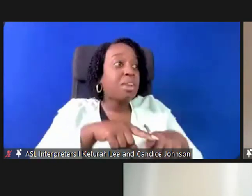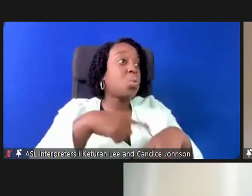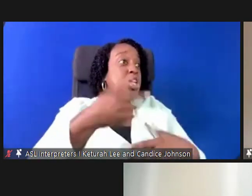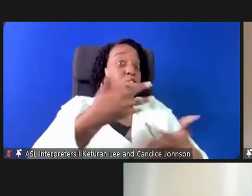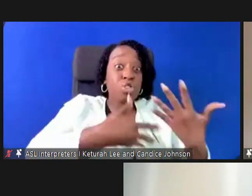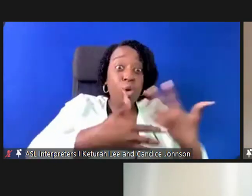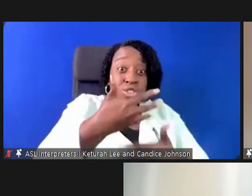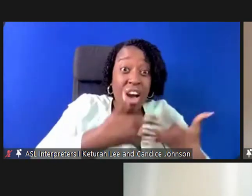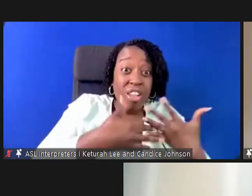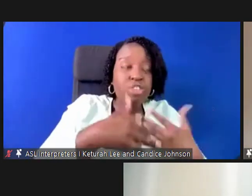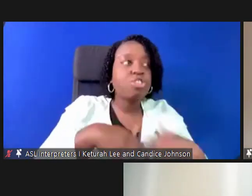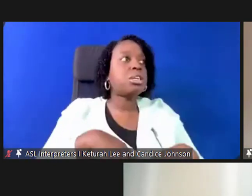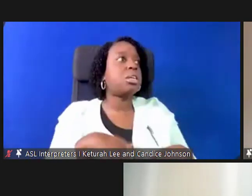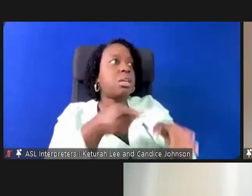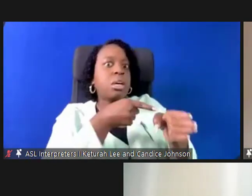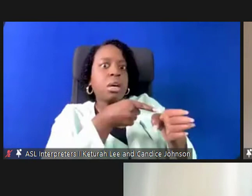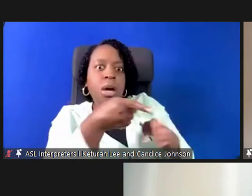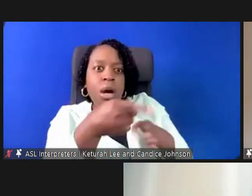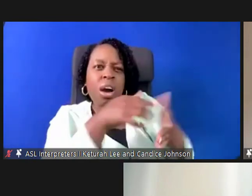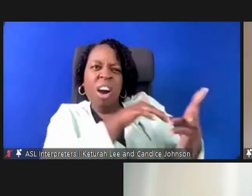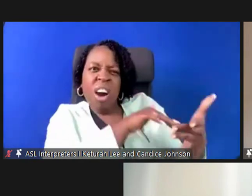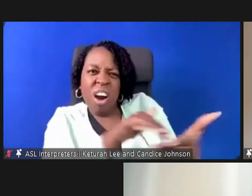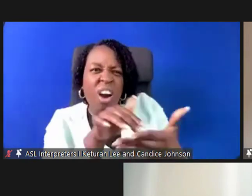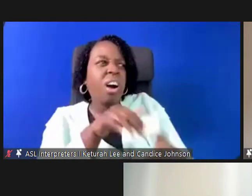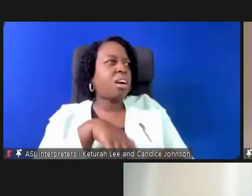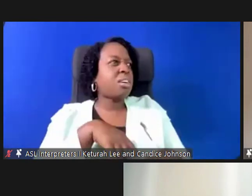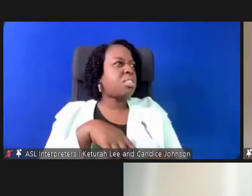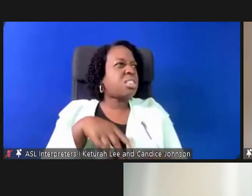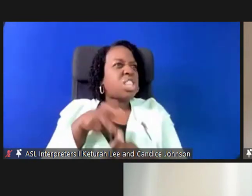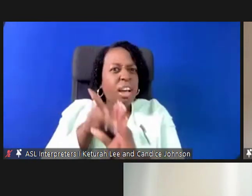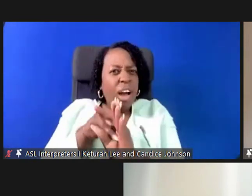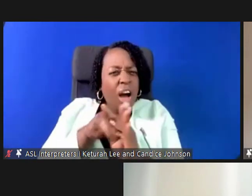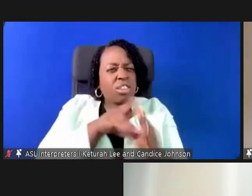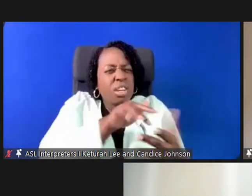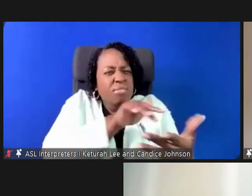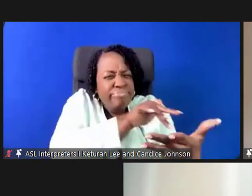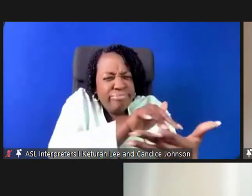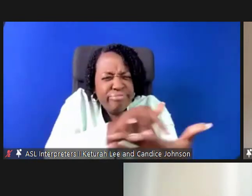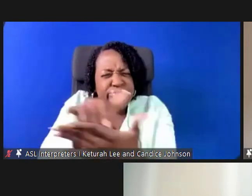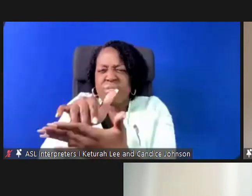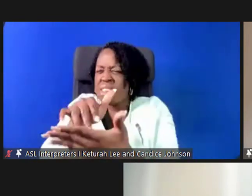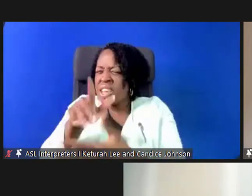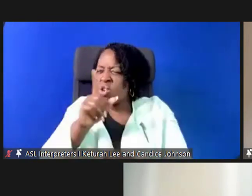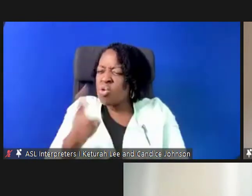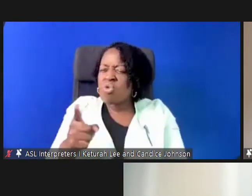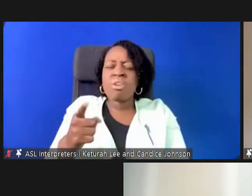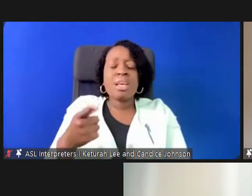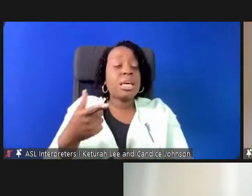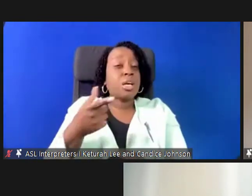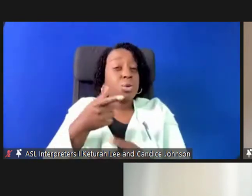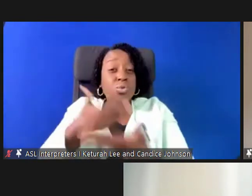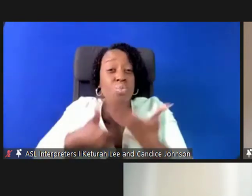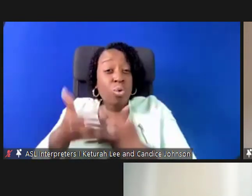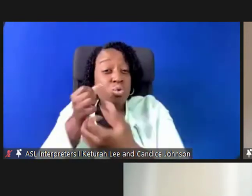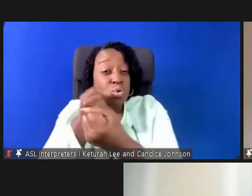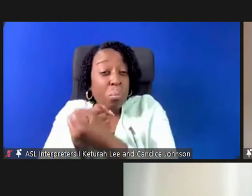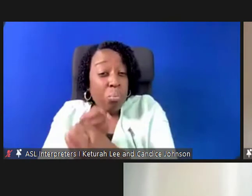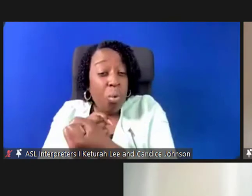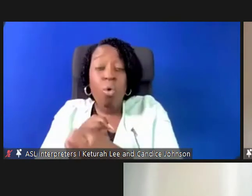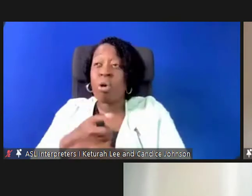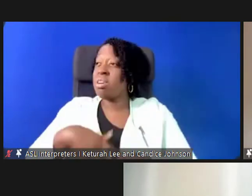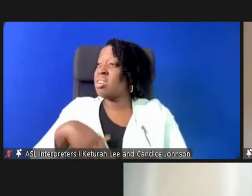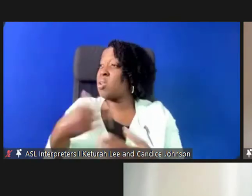there's a long, deep, decades-long history looking at social support, social isolation, subjective versus